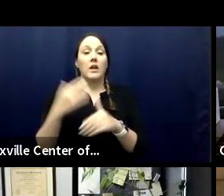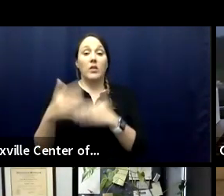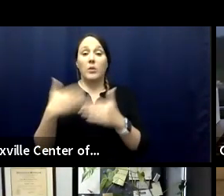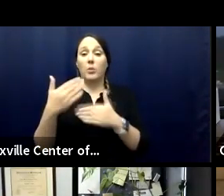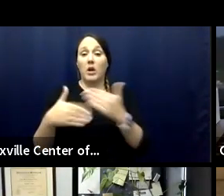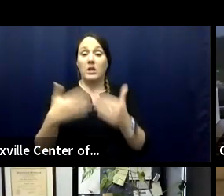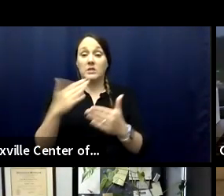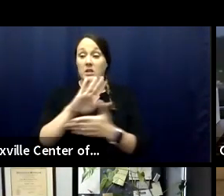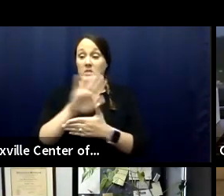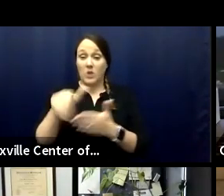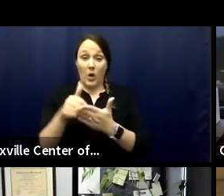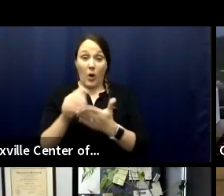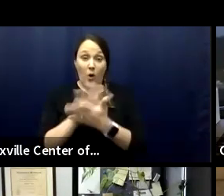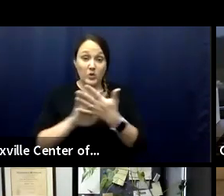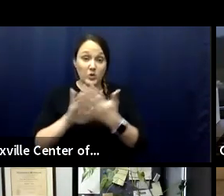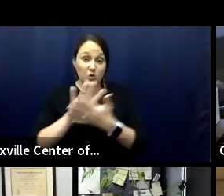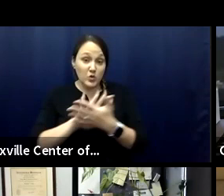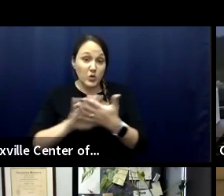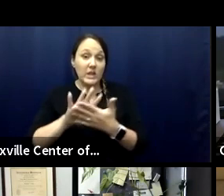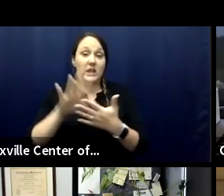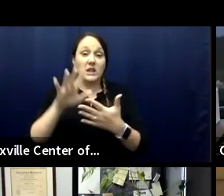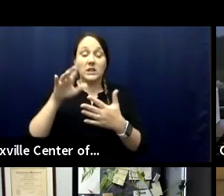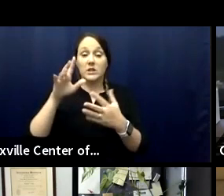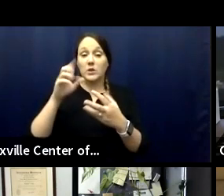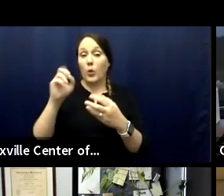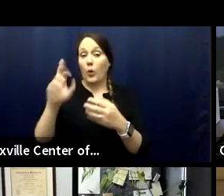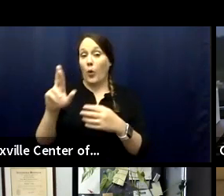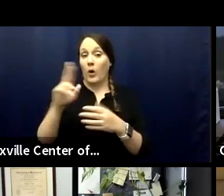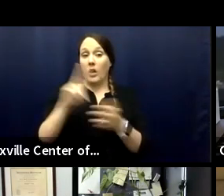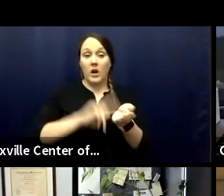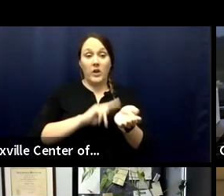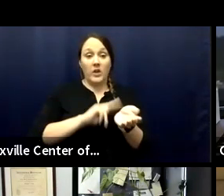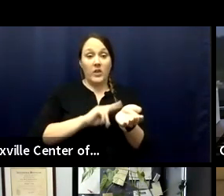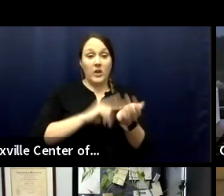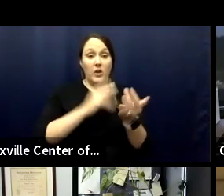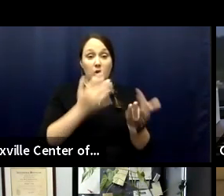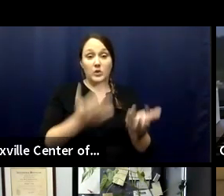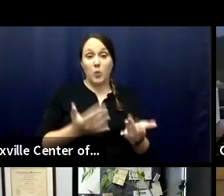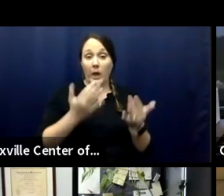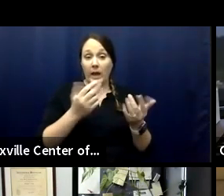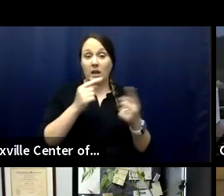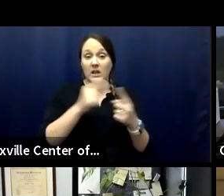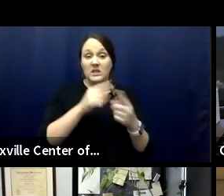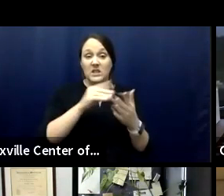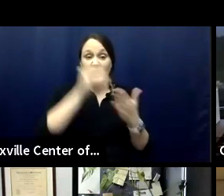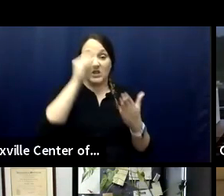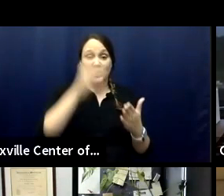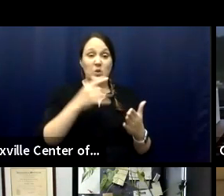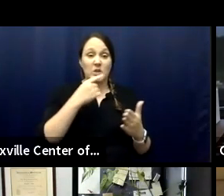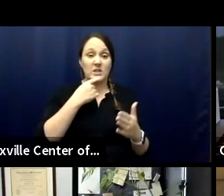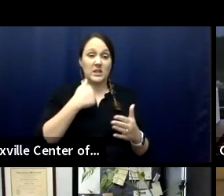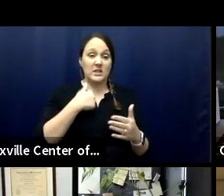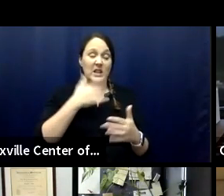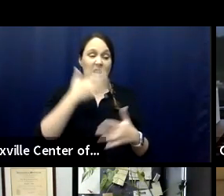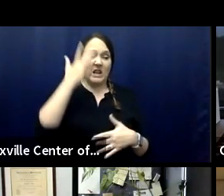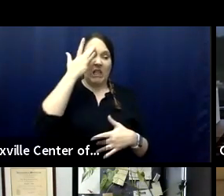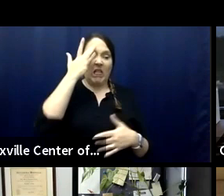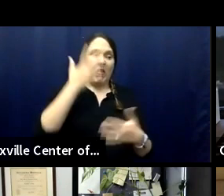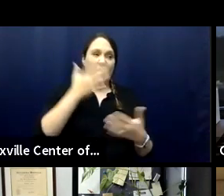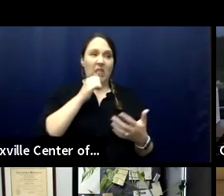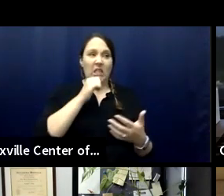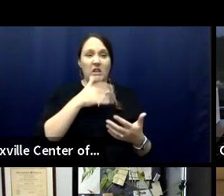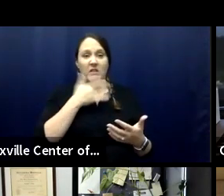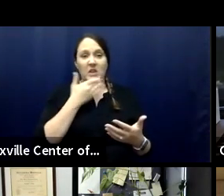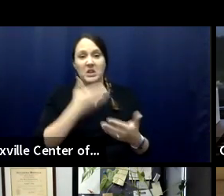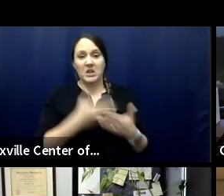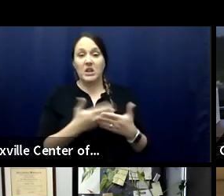all screened, or do you does the nurse wait until the student says, I don't feel so good, or I guess the teacher would? If you could just walk